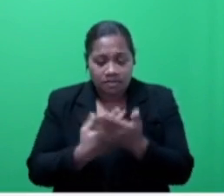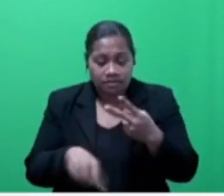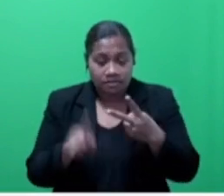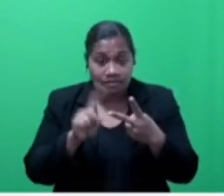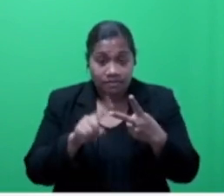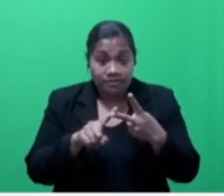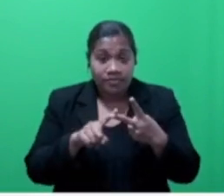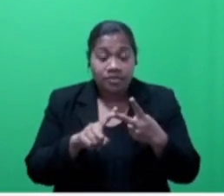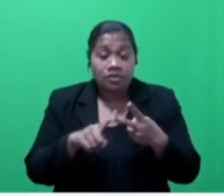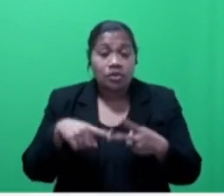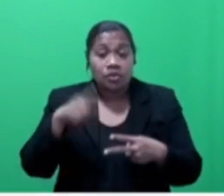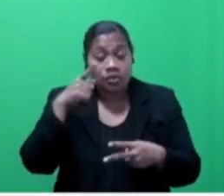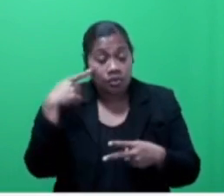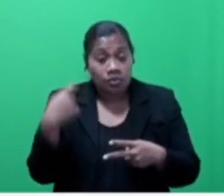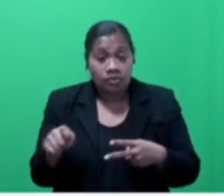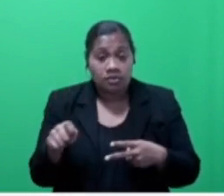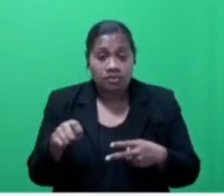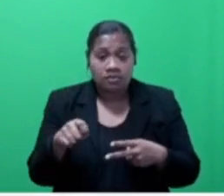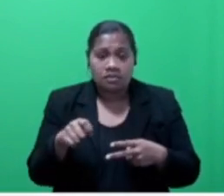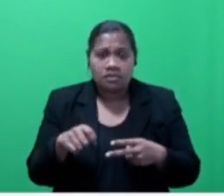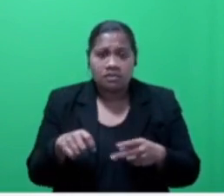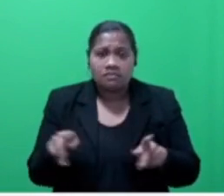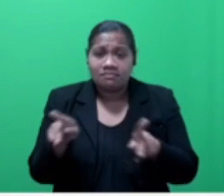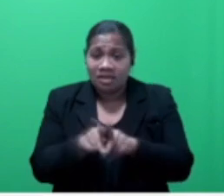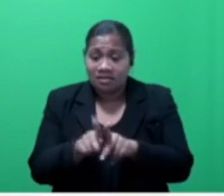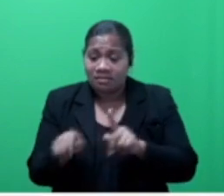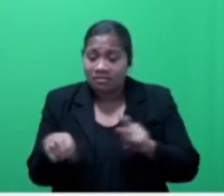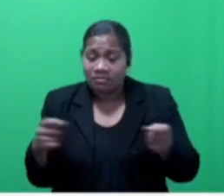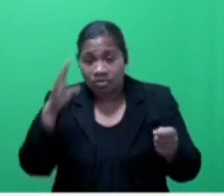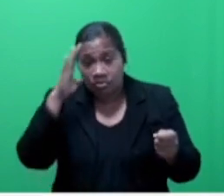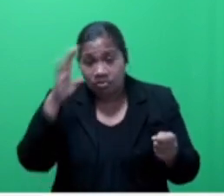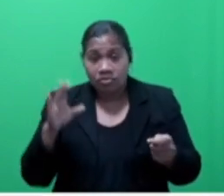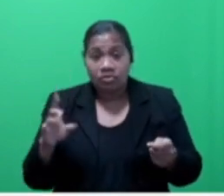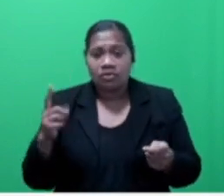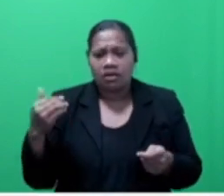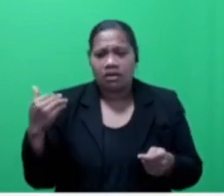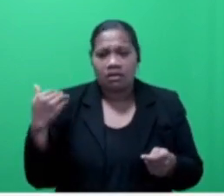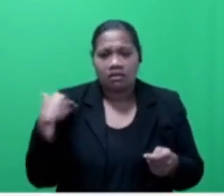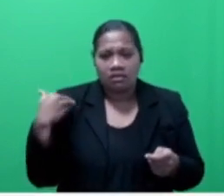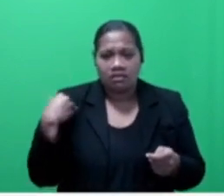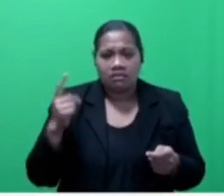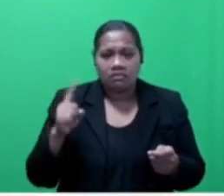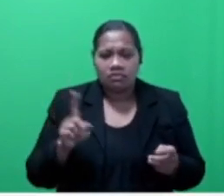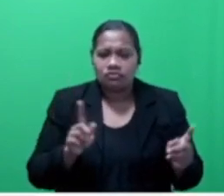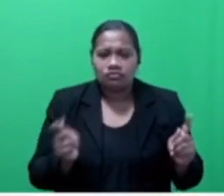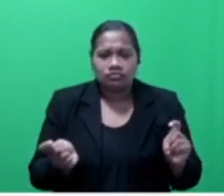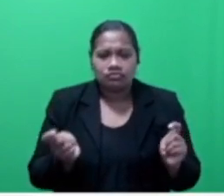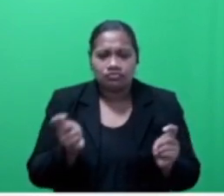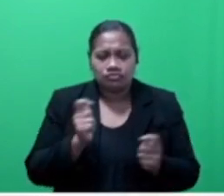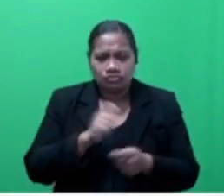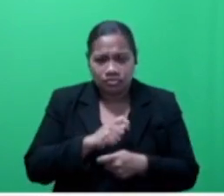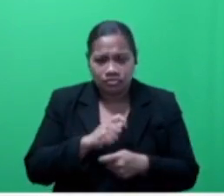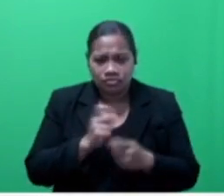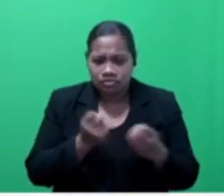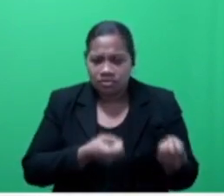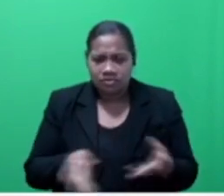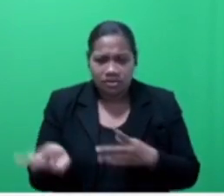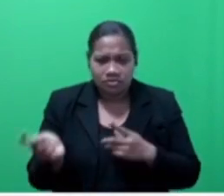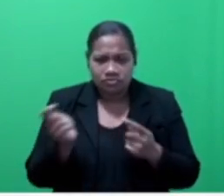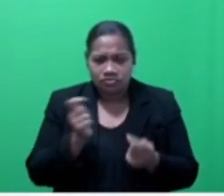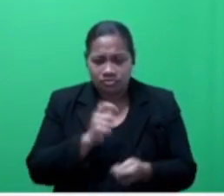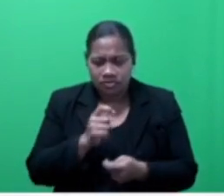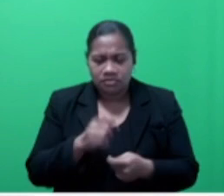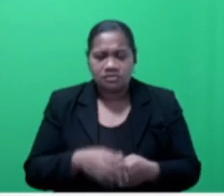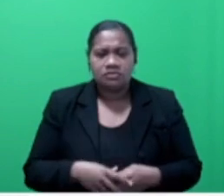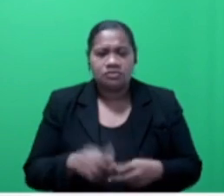direct trading partners and neighboring countries are experiencing disruptions to trade, supply chains and remittances, not to mention a historic surge